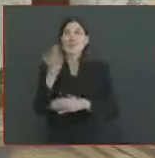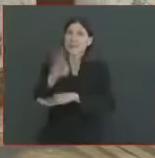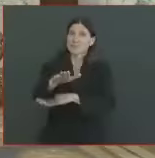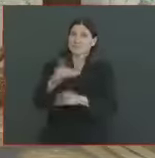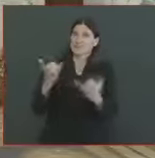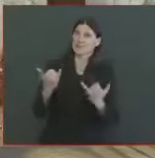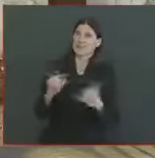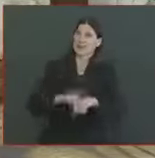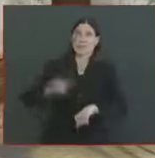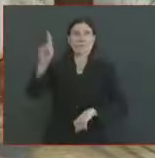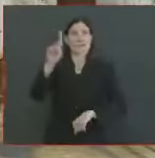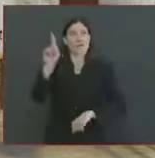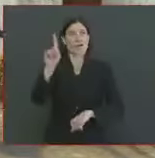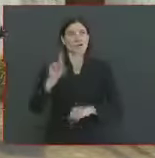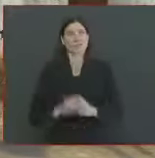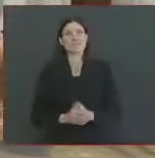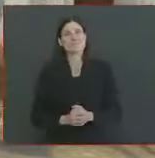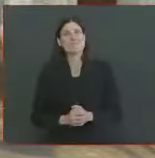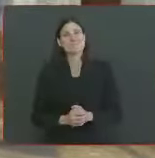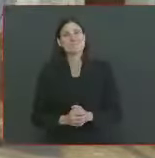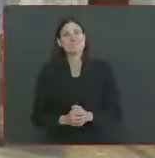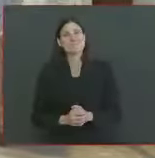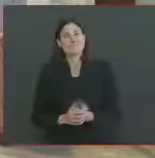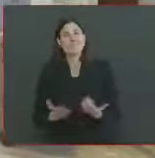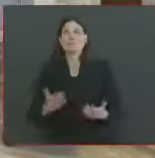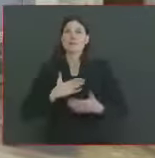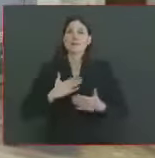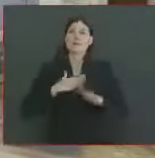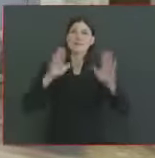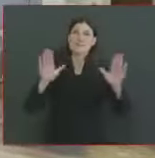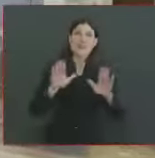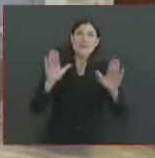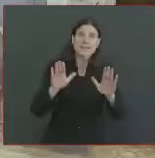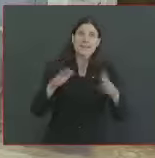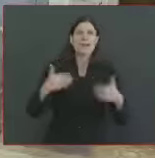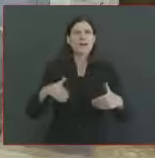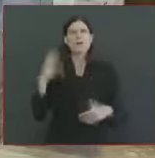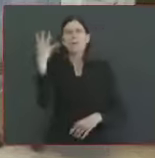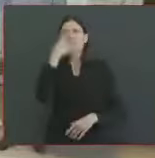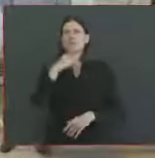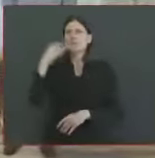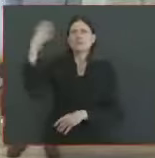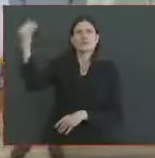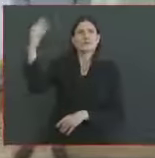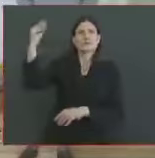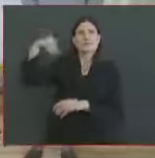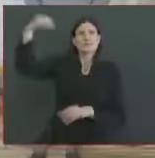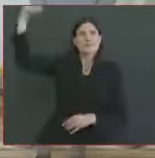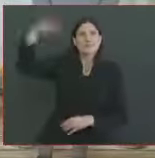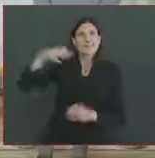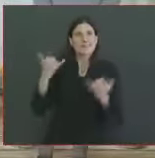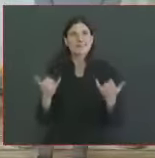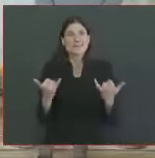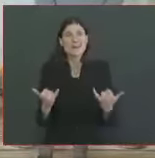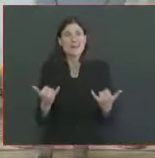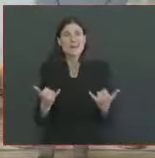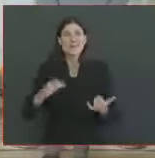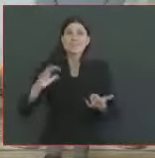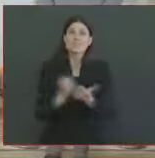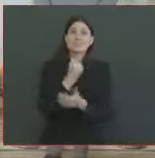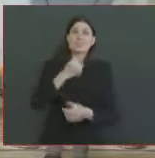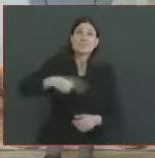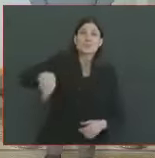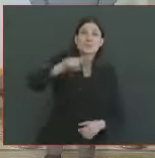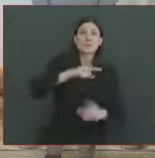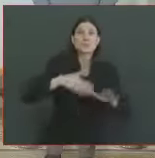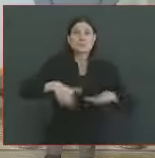Good afternoon, everybody. Happy Sunday. It's a gorgeous sunny day. I hope you're able to have some time to go for a walk today and soak